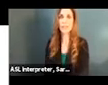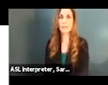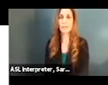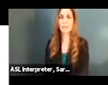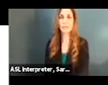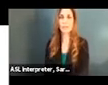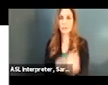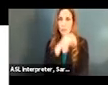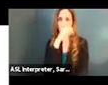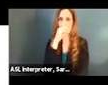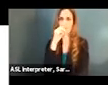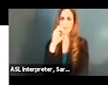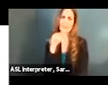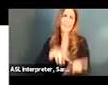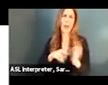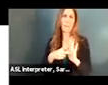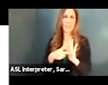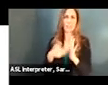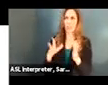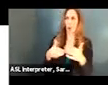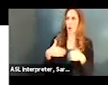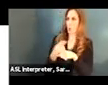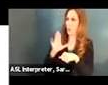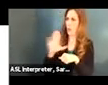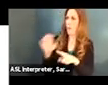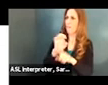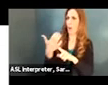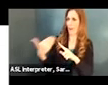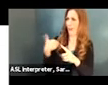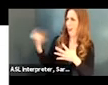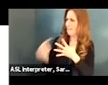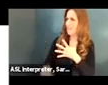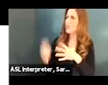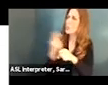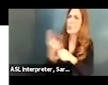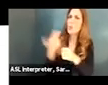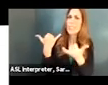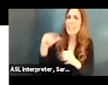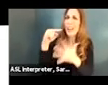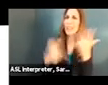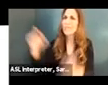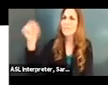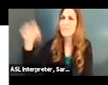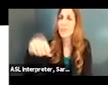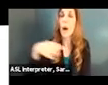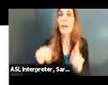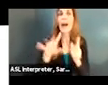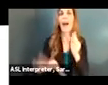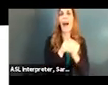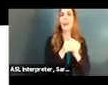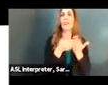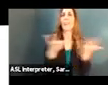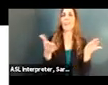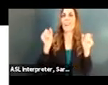didn't also always use what was in a child's natural environment, but it was an extra thing in my back pocket.